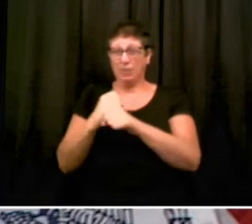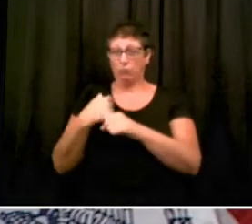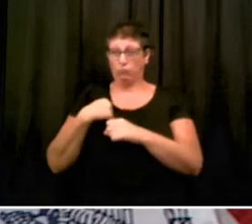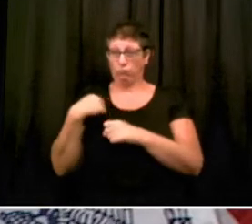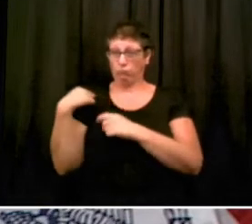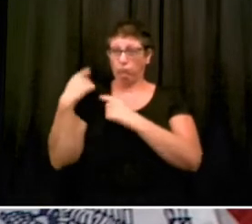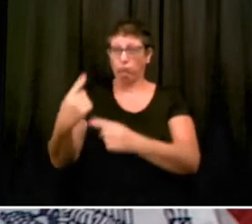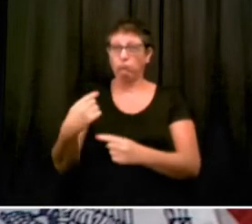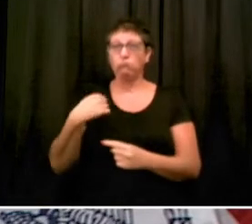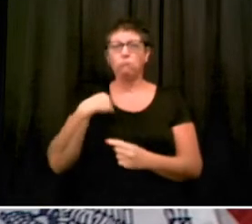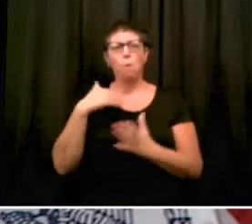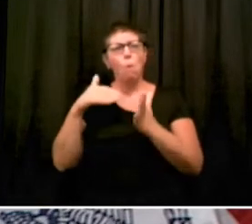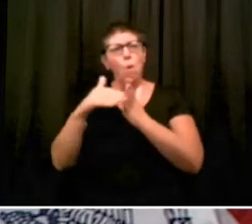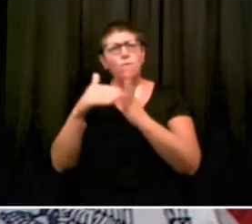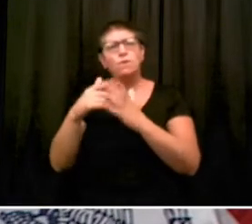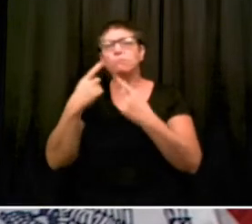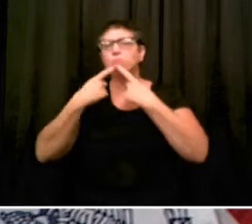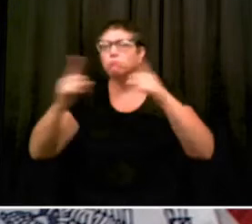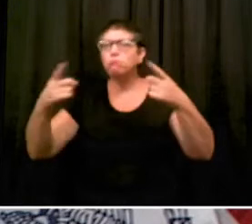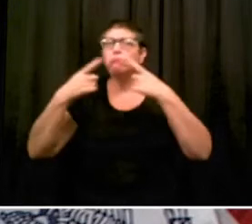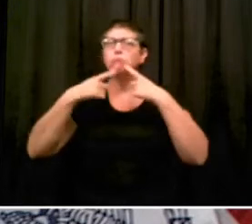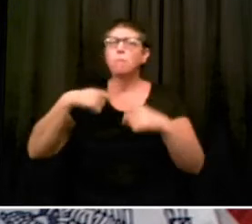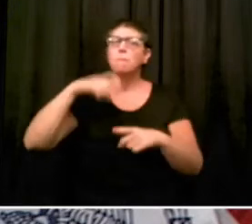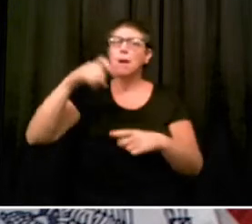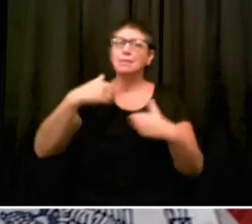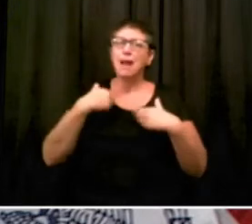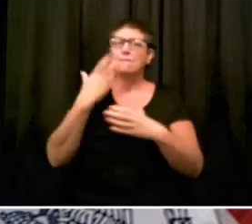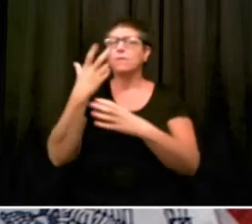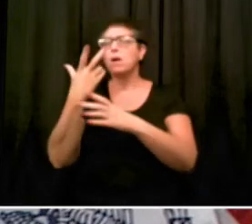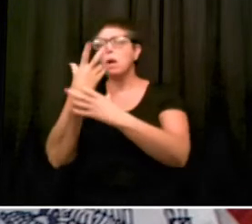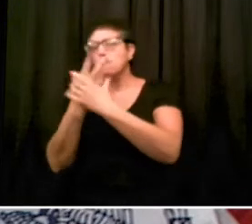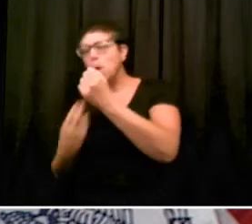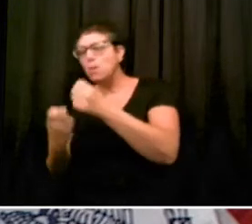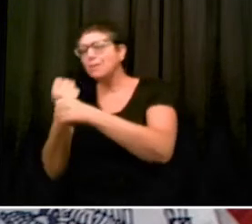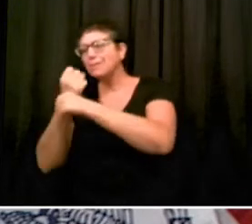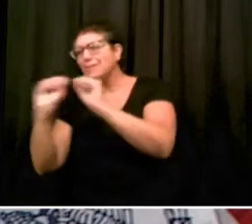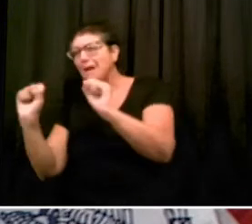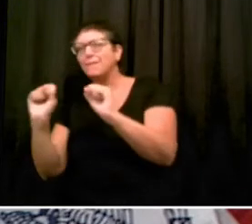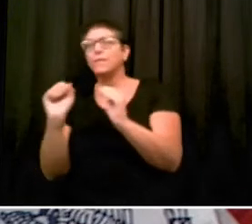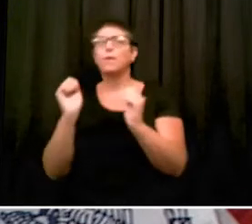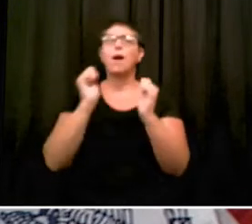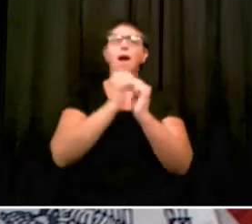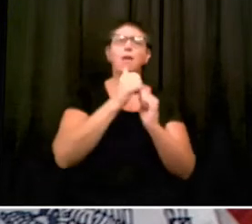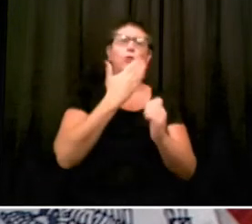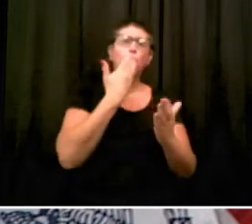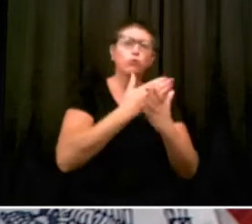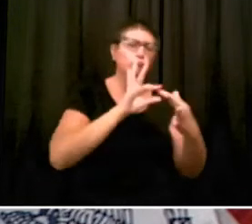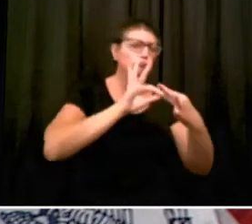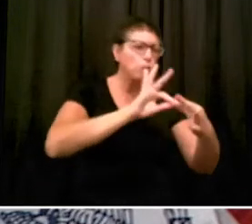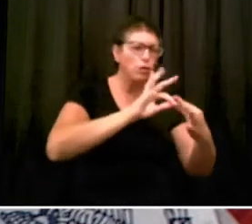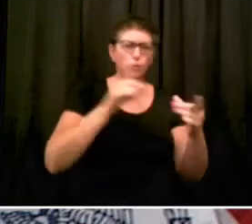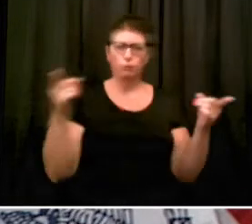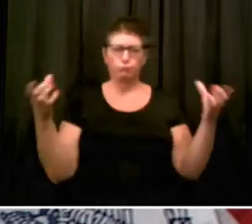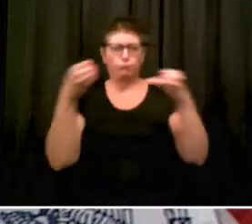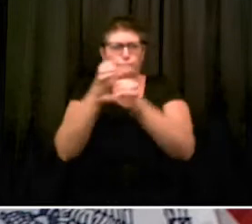no contradiction between a safe city and a city that is about justice.